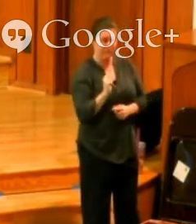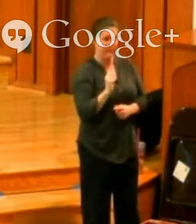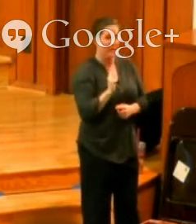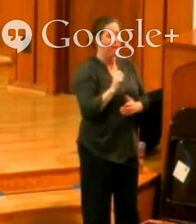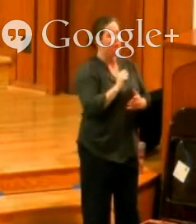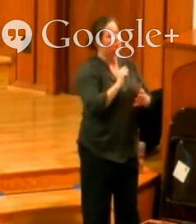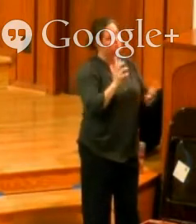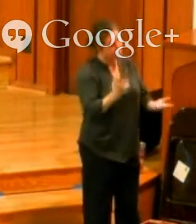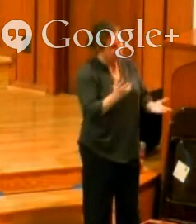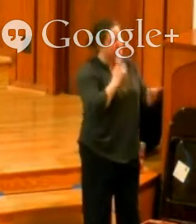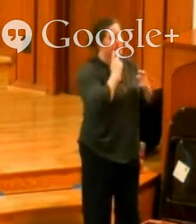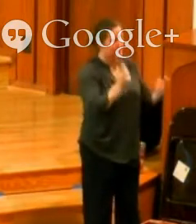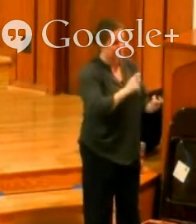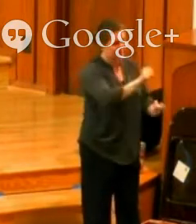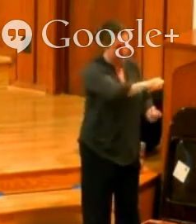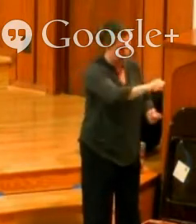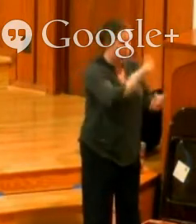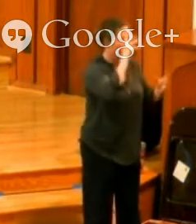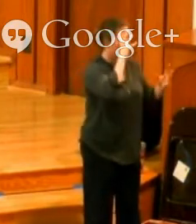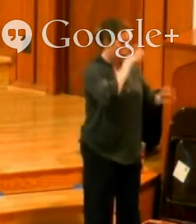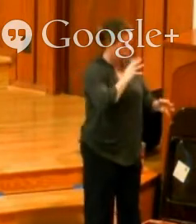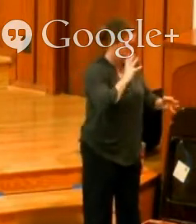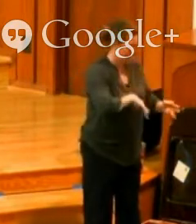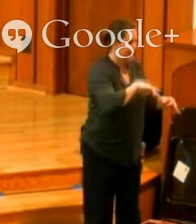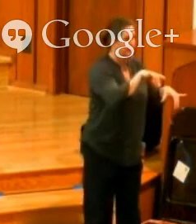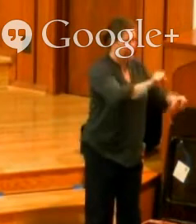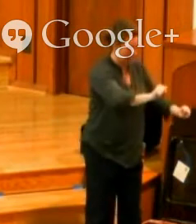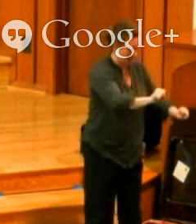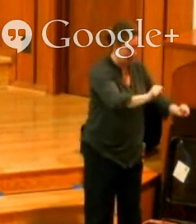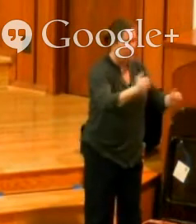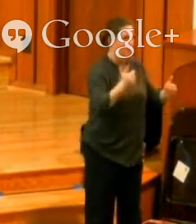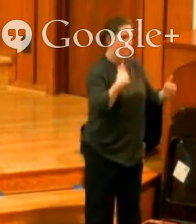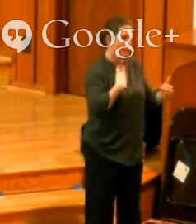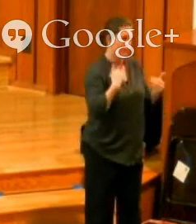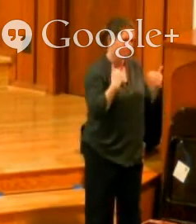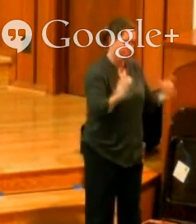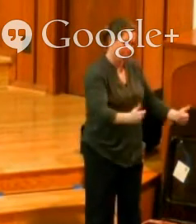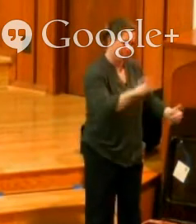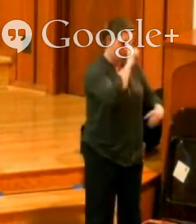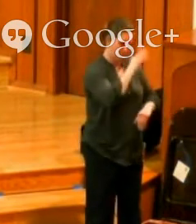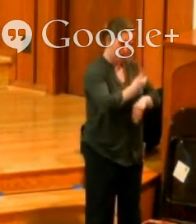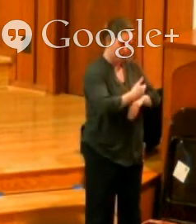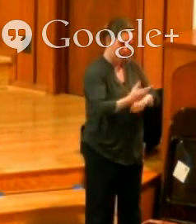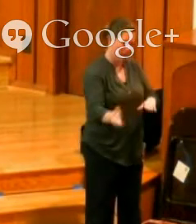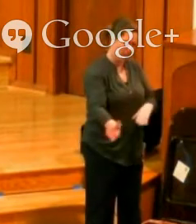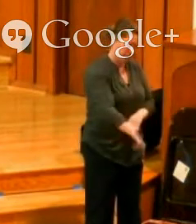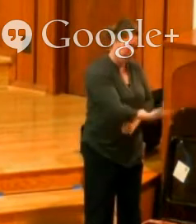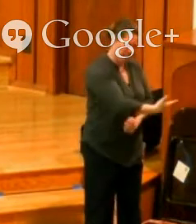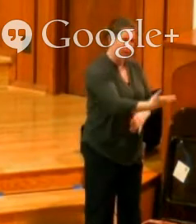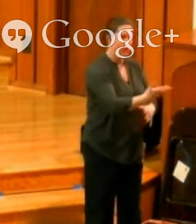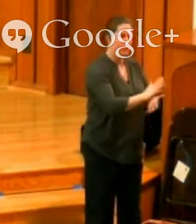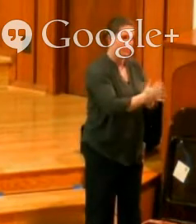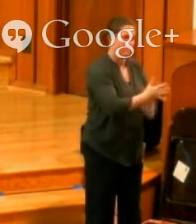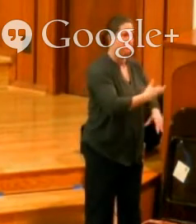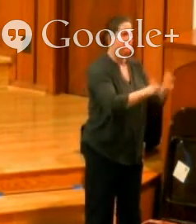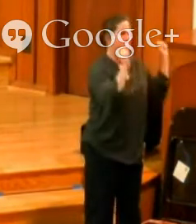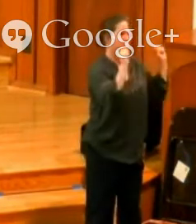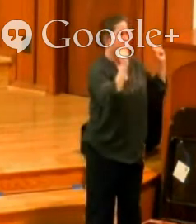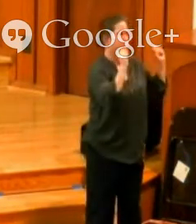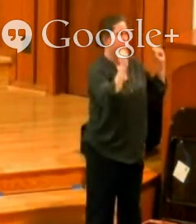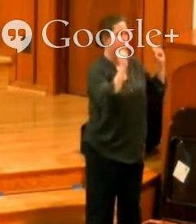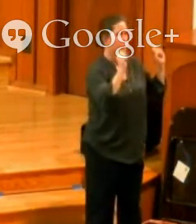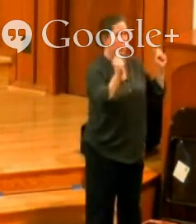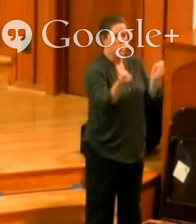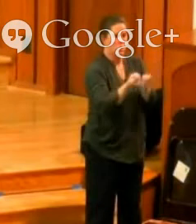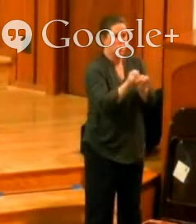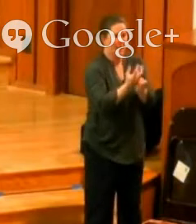made bad choices, but I am going to send my son to redeem them. He separated himself from everything that was